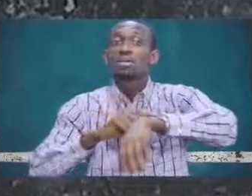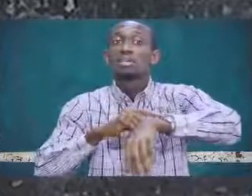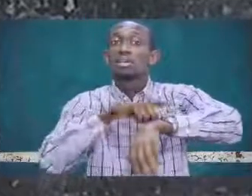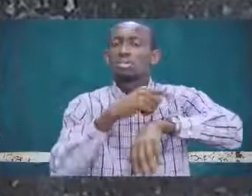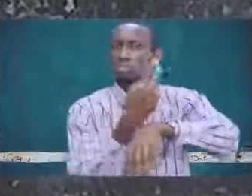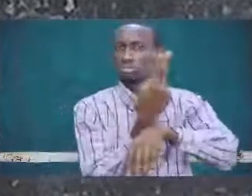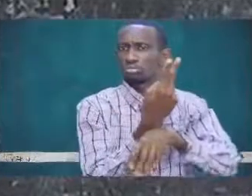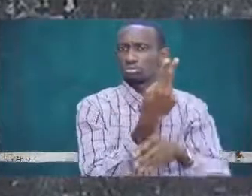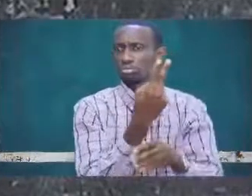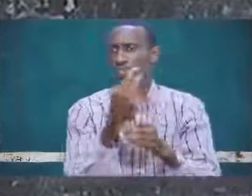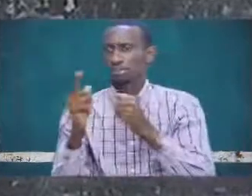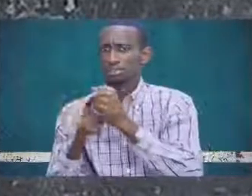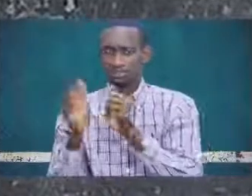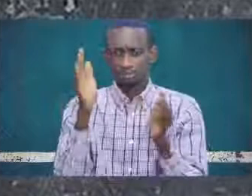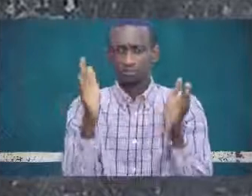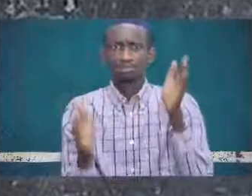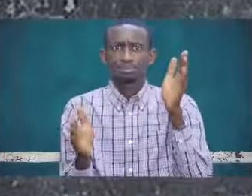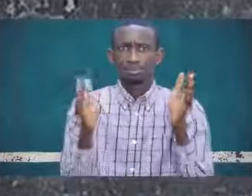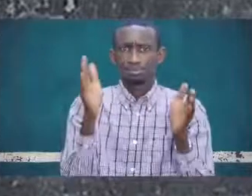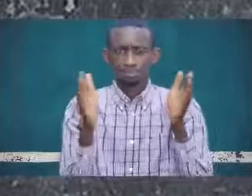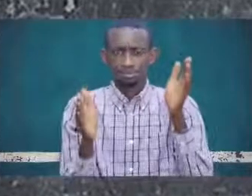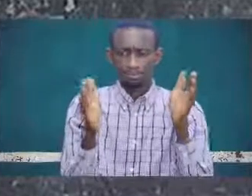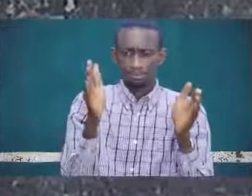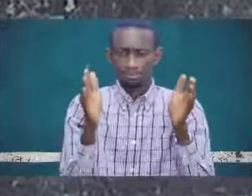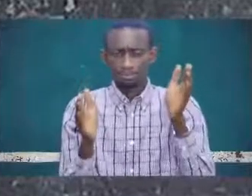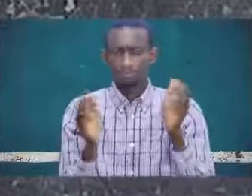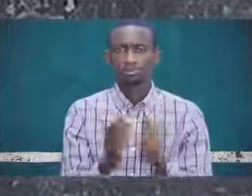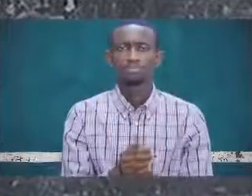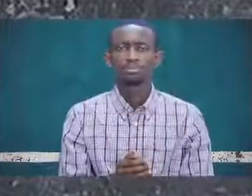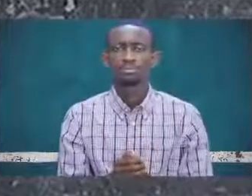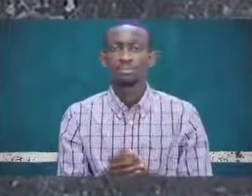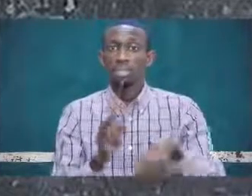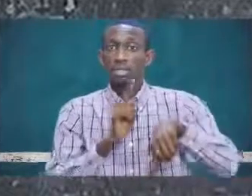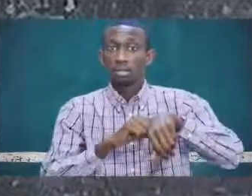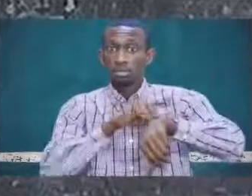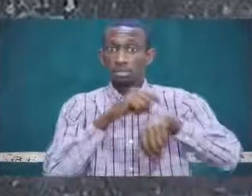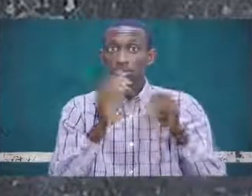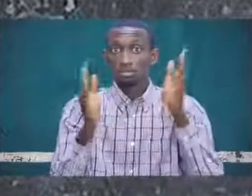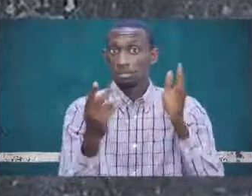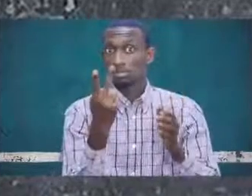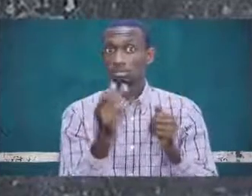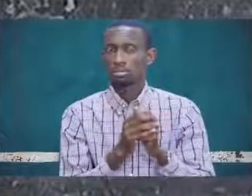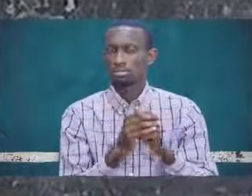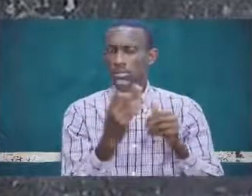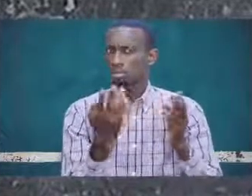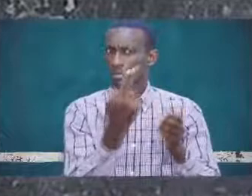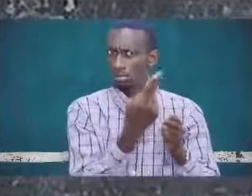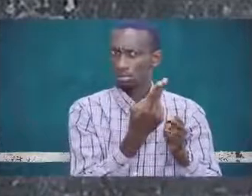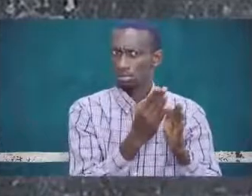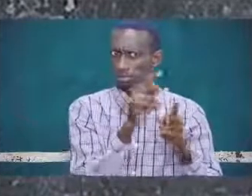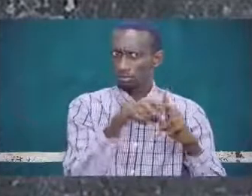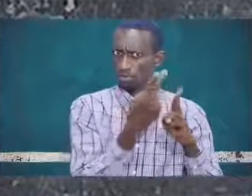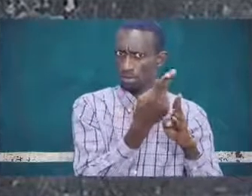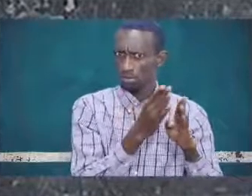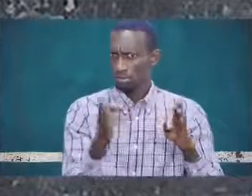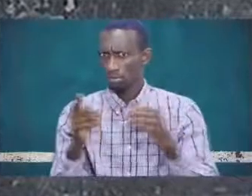the process of digestion. So let's talk about now, I talked about when the food reaches the stomach, what happens to the food? Automatically,